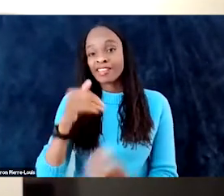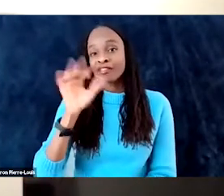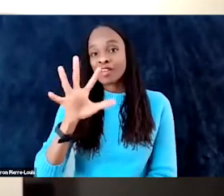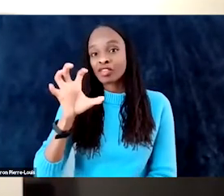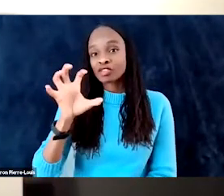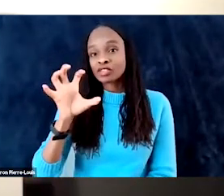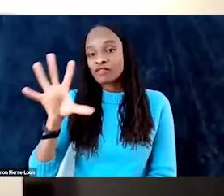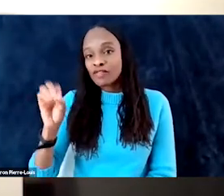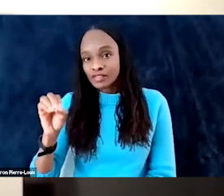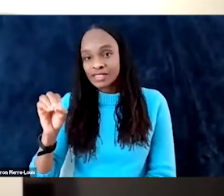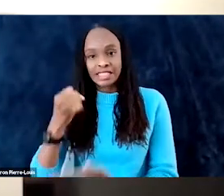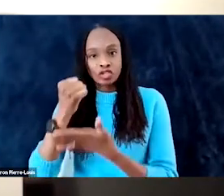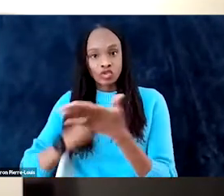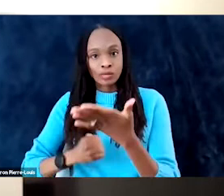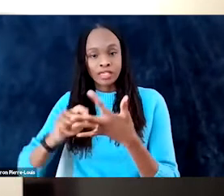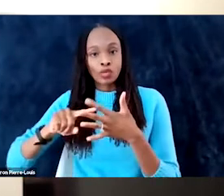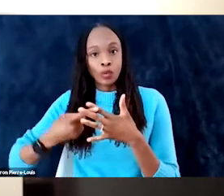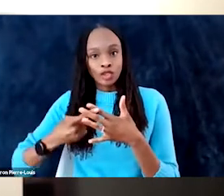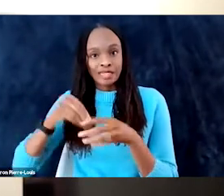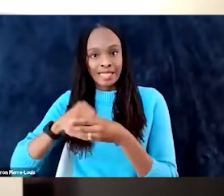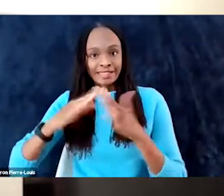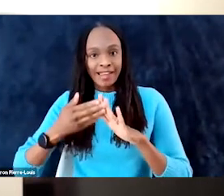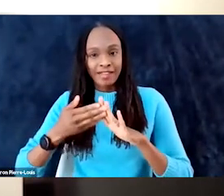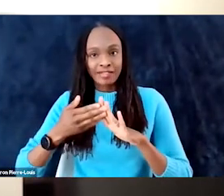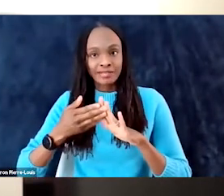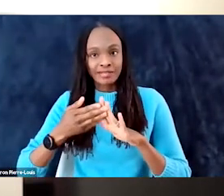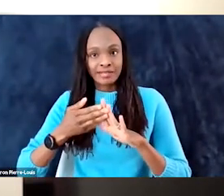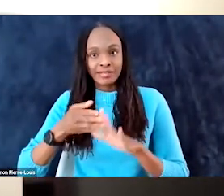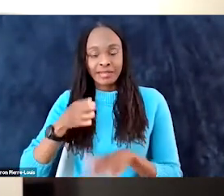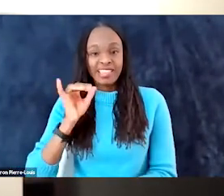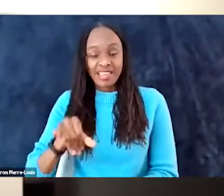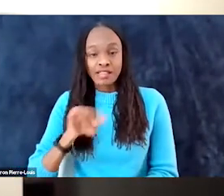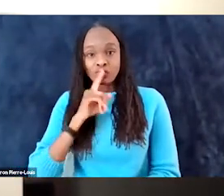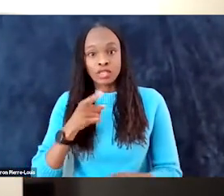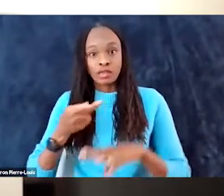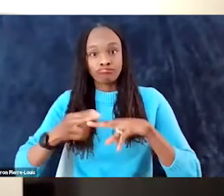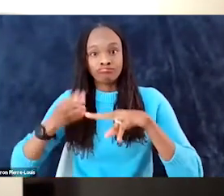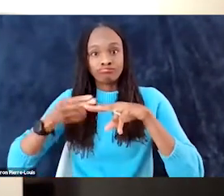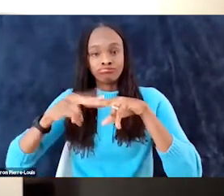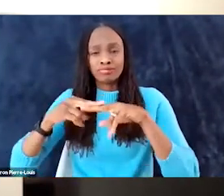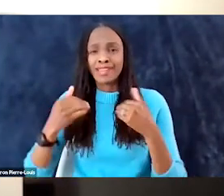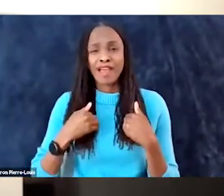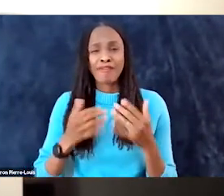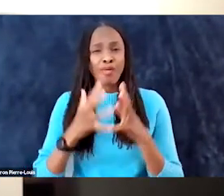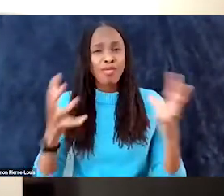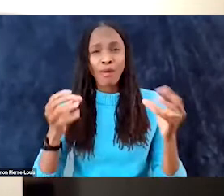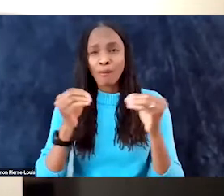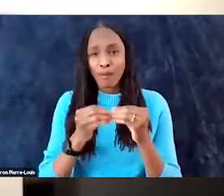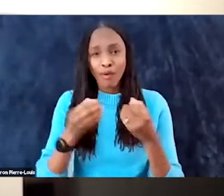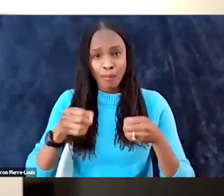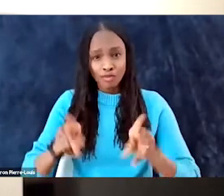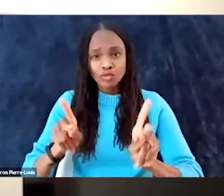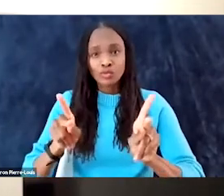presentations, originals in town. That's just burgeoning. There's far more opportunity, but